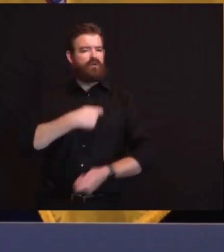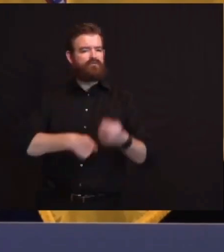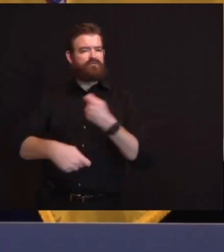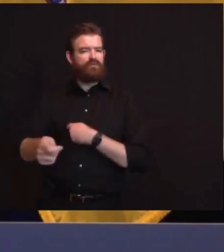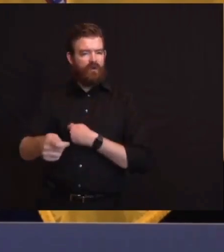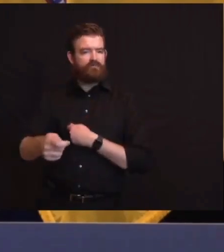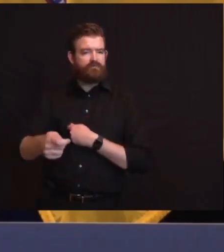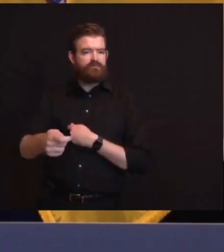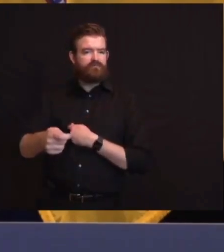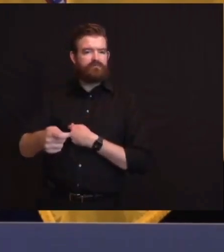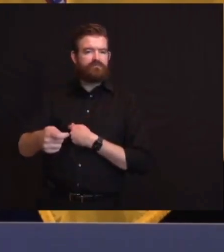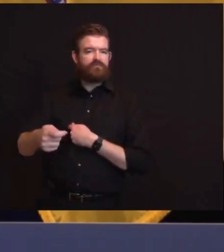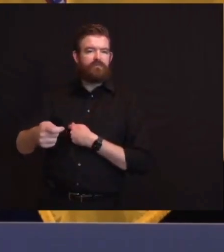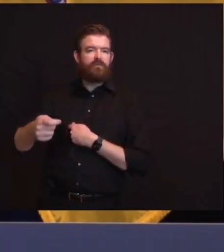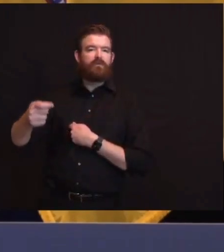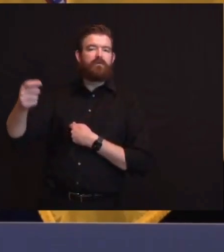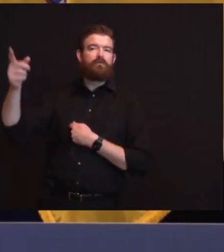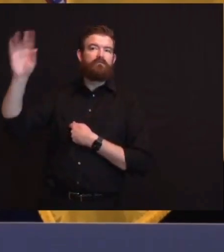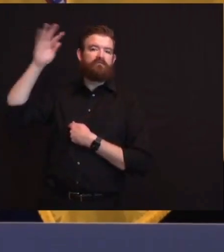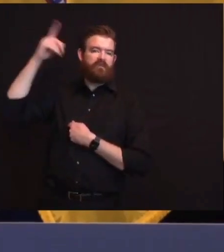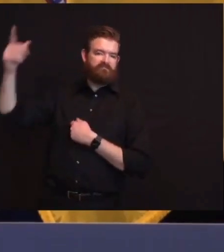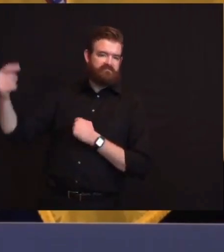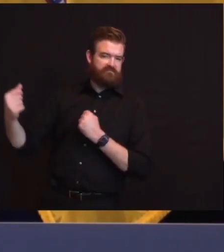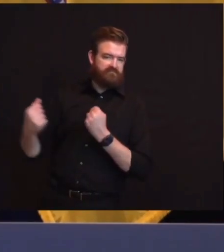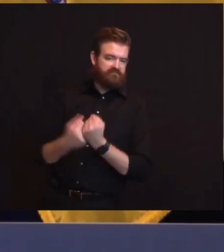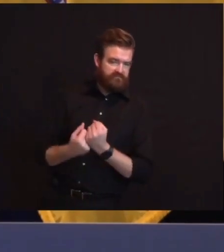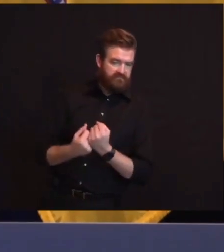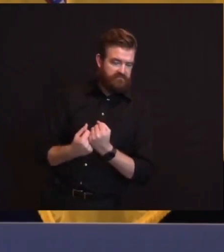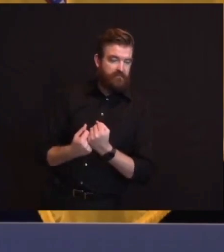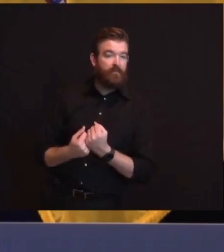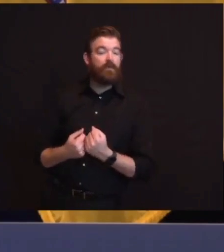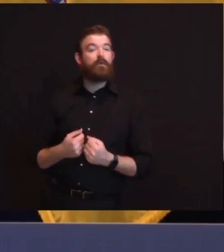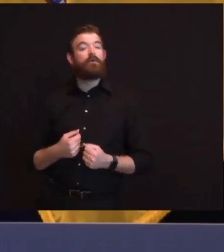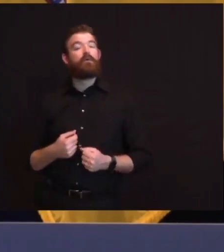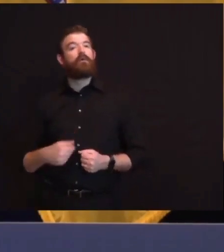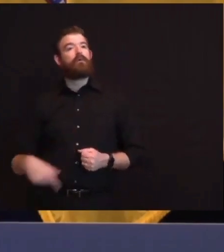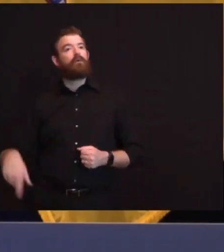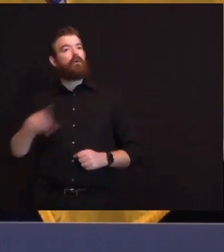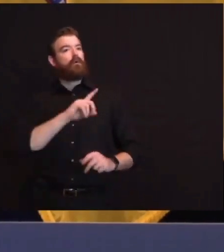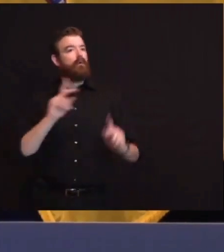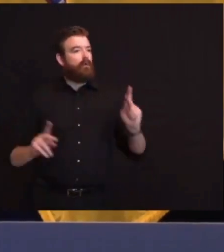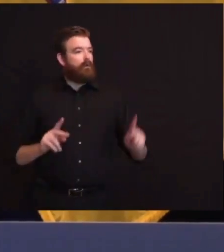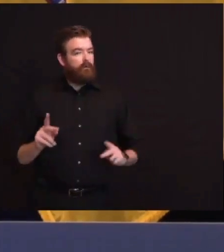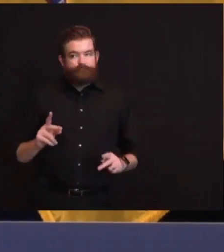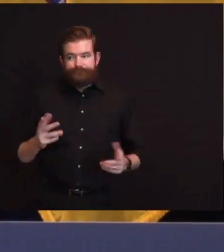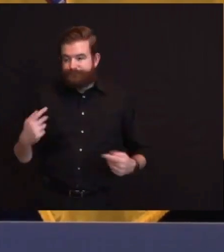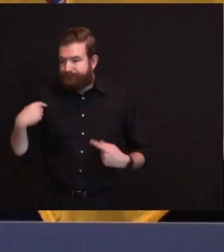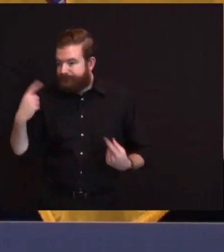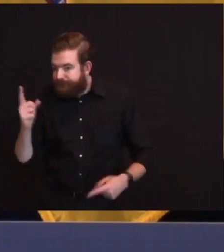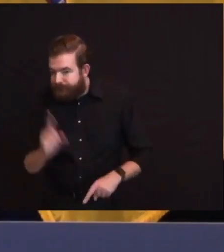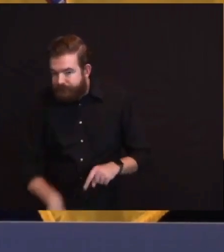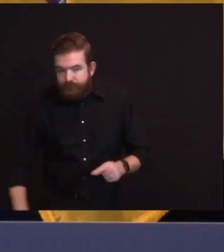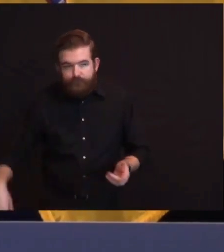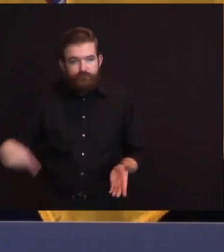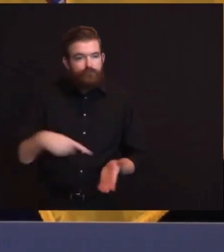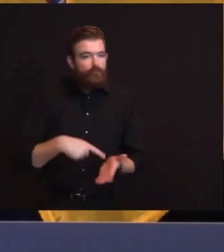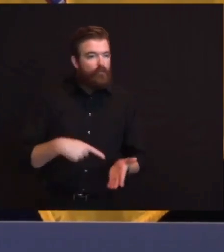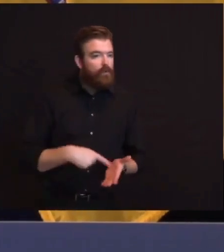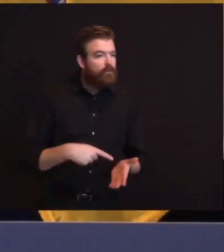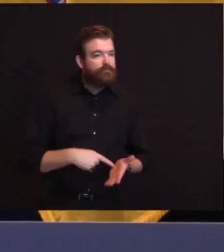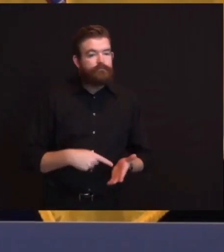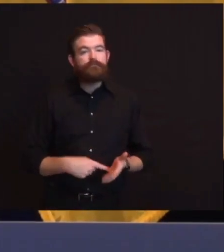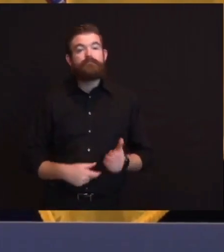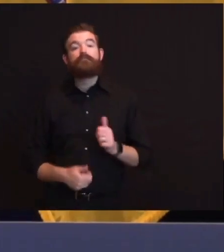that to folks who cannot currently and have not historically been able to afford health care, overwhelmingly in communities of color that